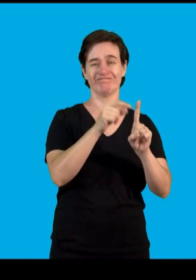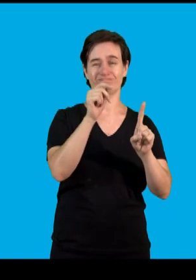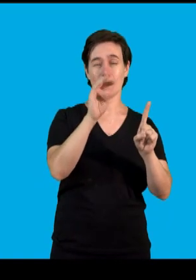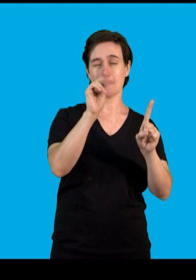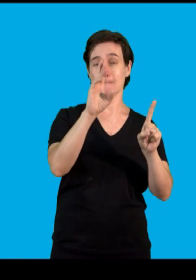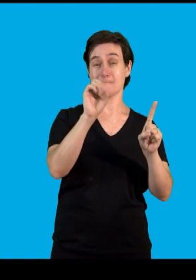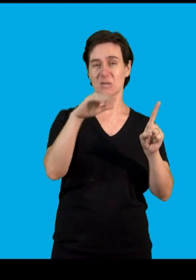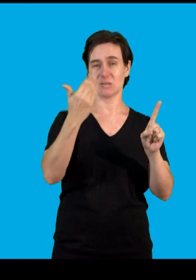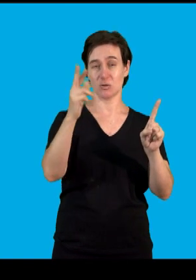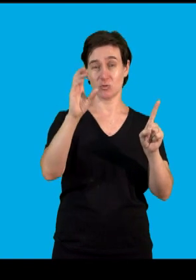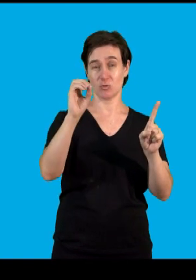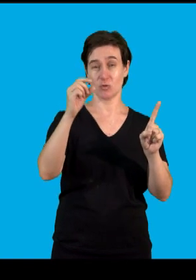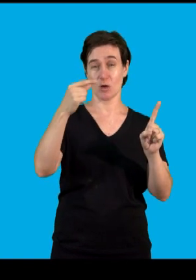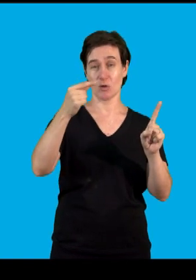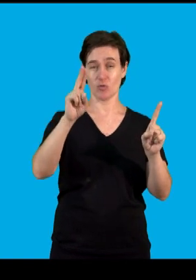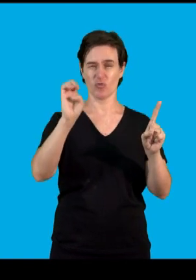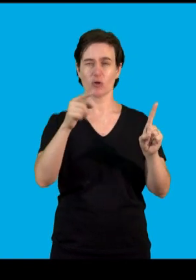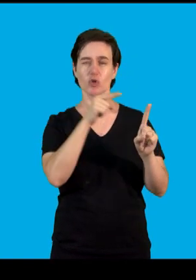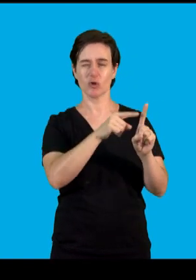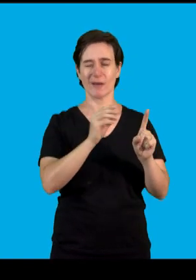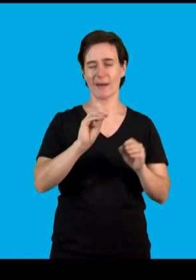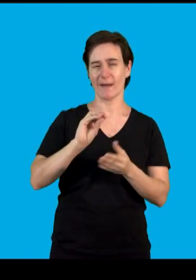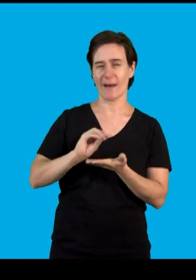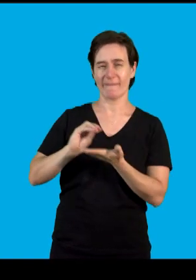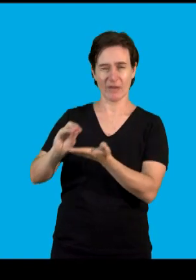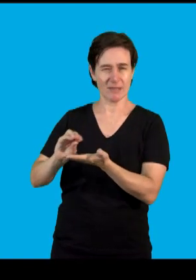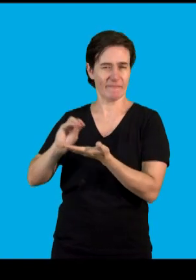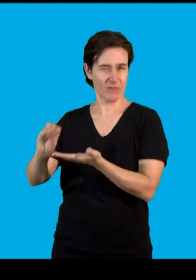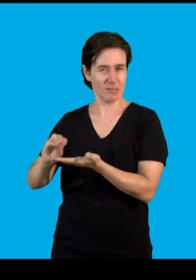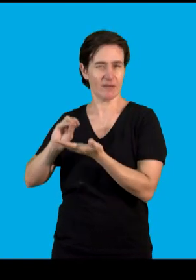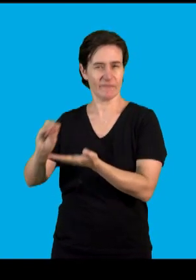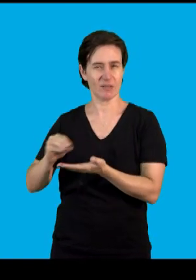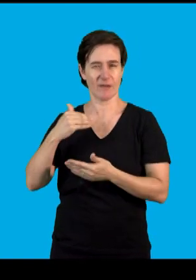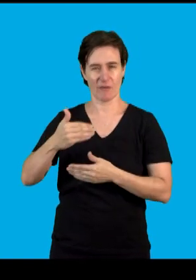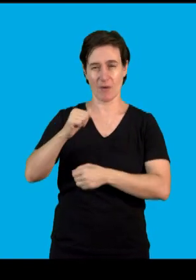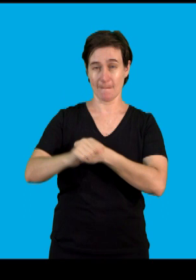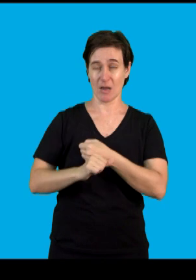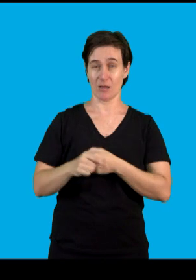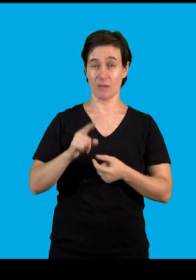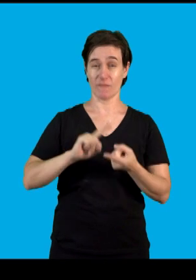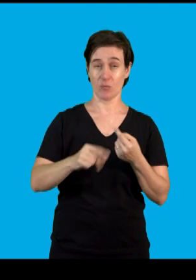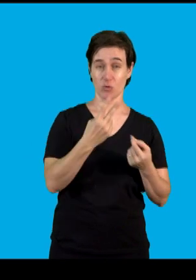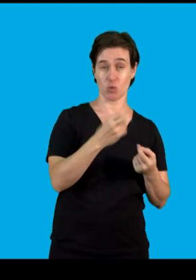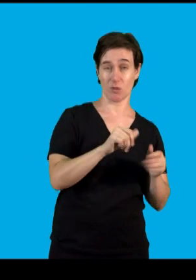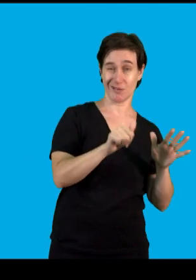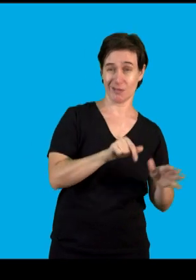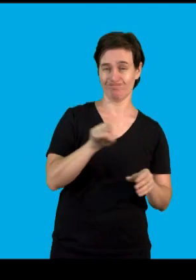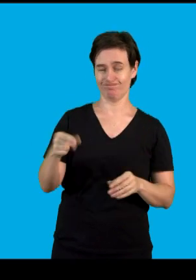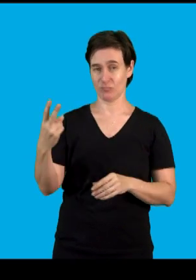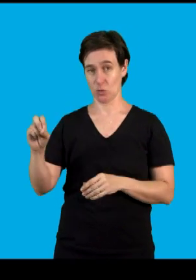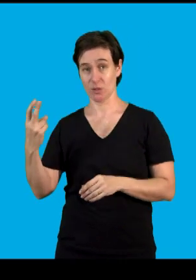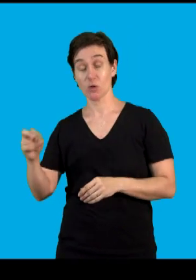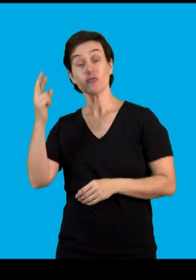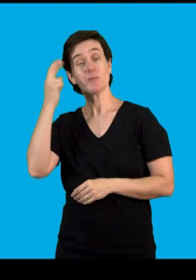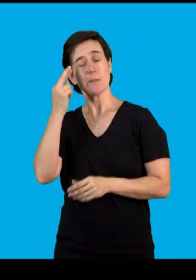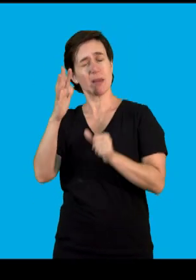Rogue invested money monthly, that's important, from 2016 to 2020. Remember